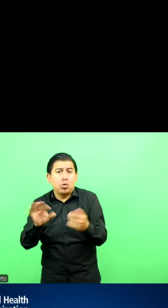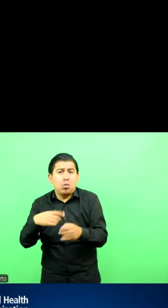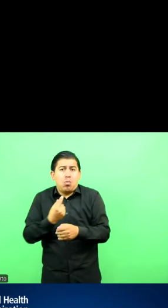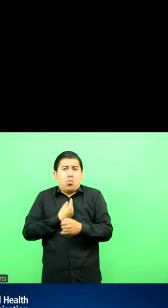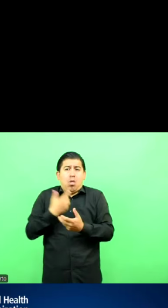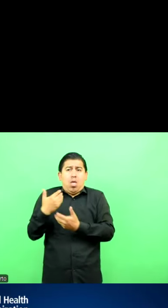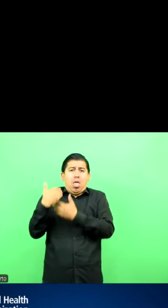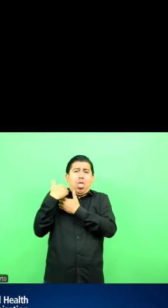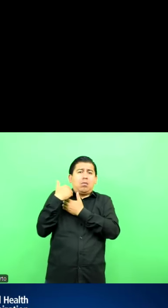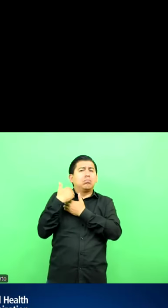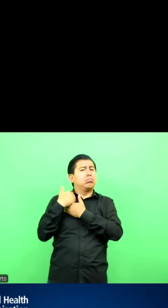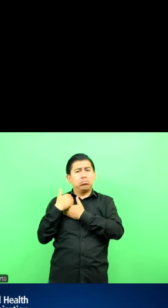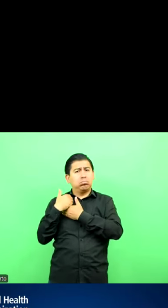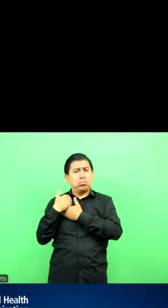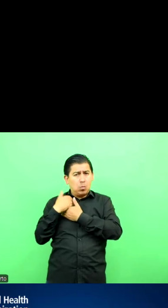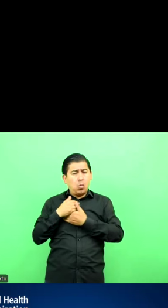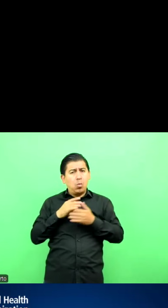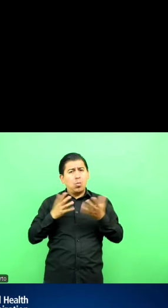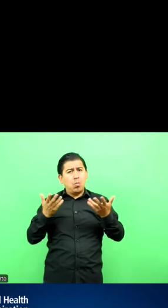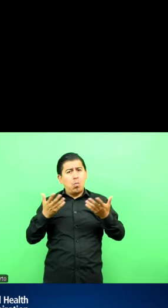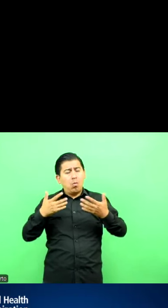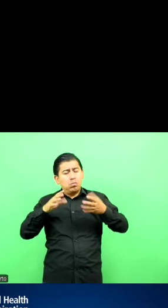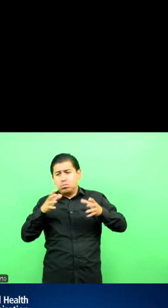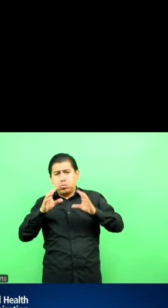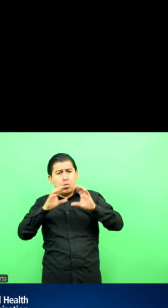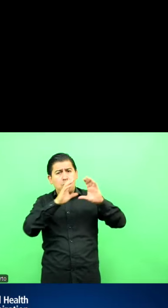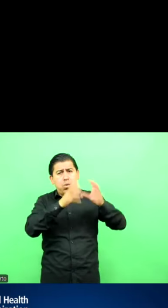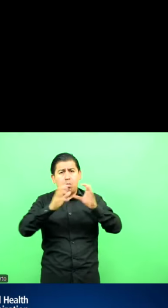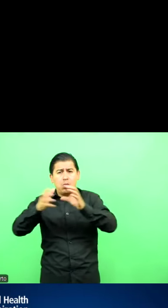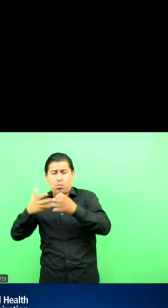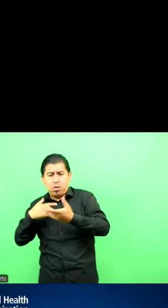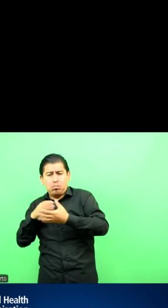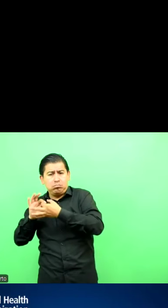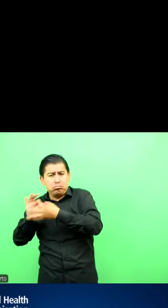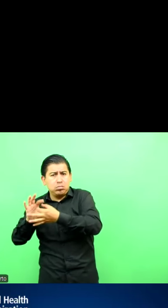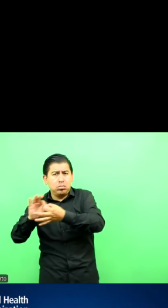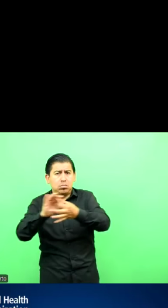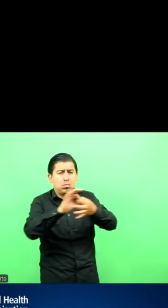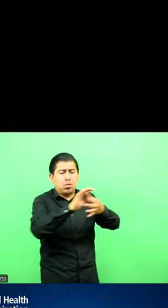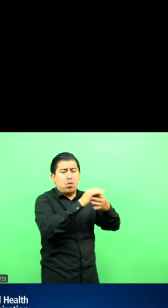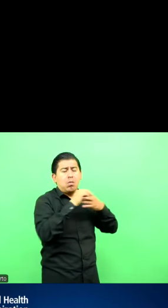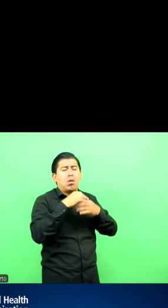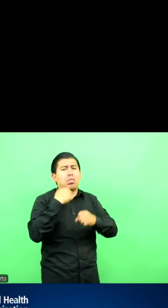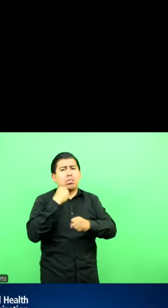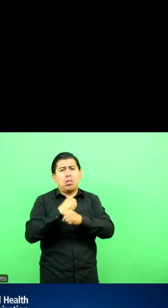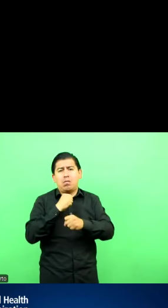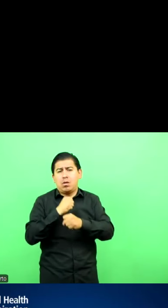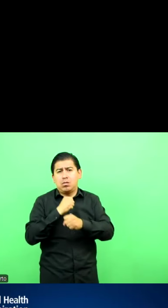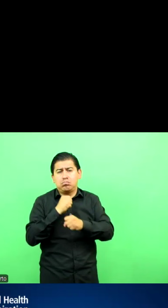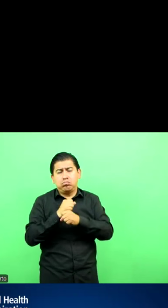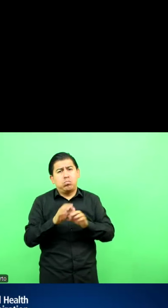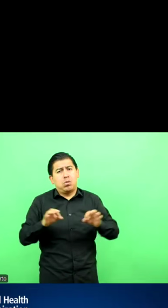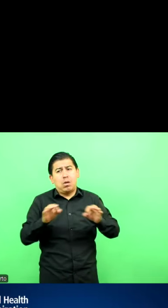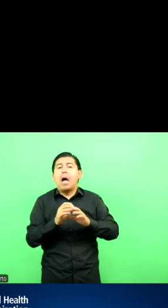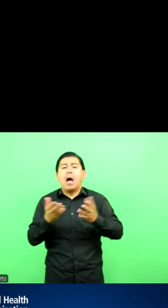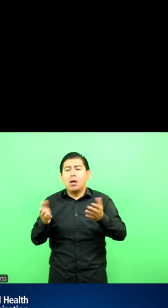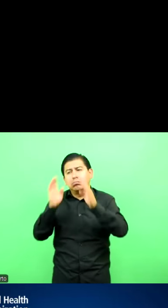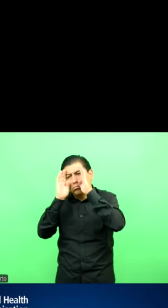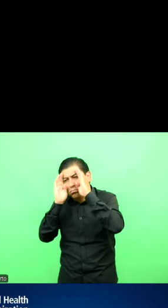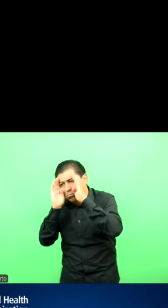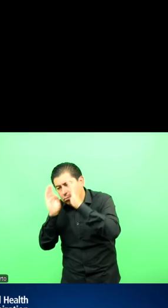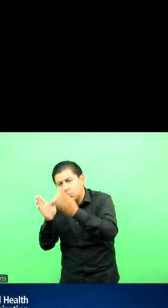to integrate all the vulnerabilities into one approach for disaster risk management. Why I'm saying that? Because at the end of the day,